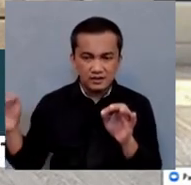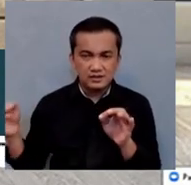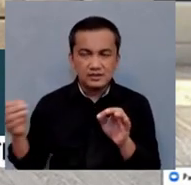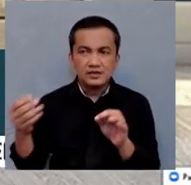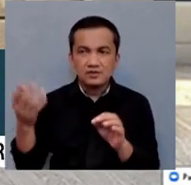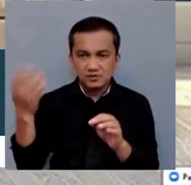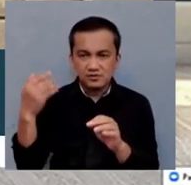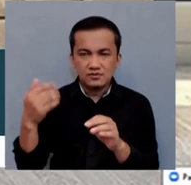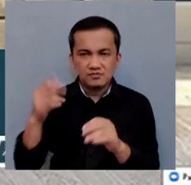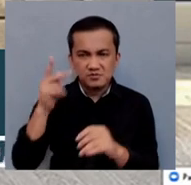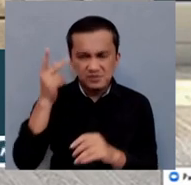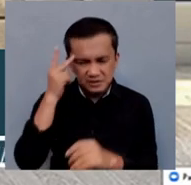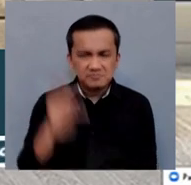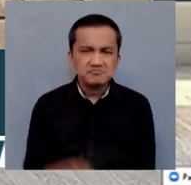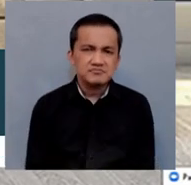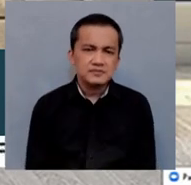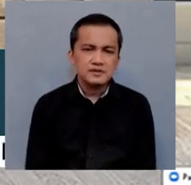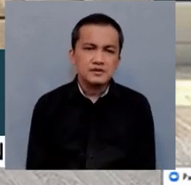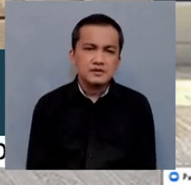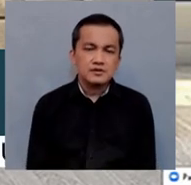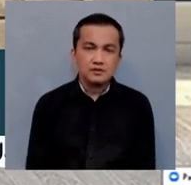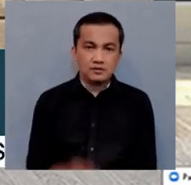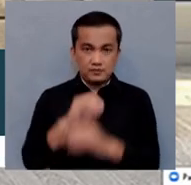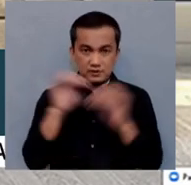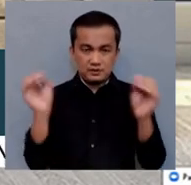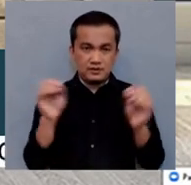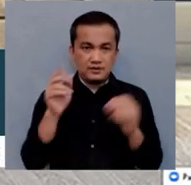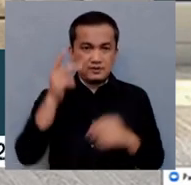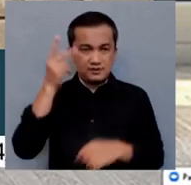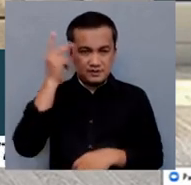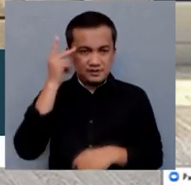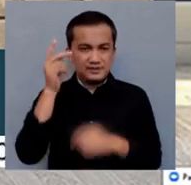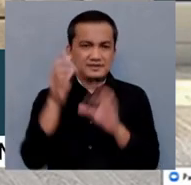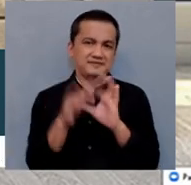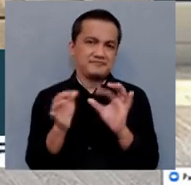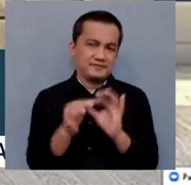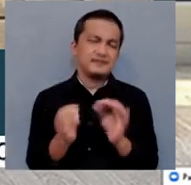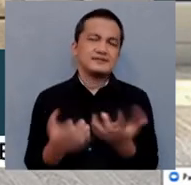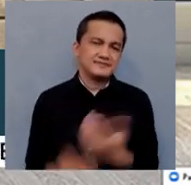eh. Obviously, political story ang politika at